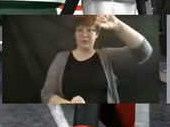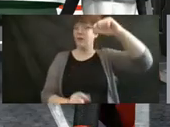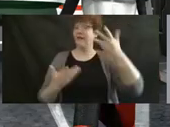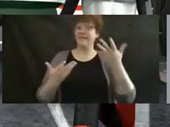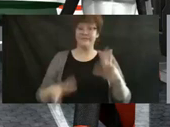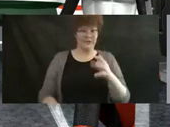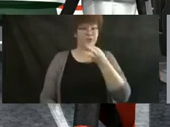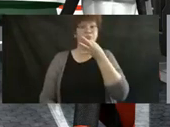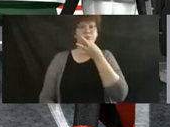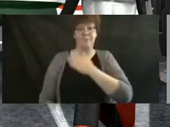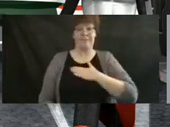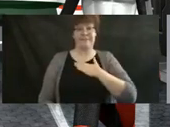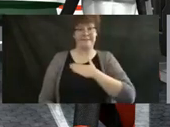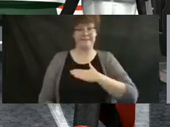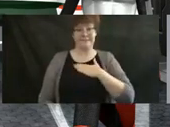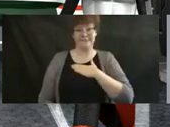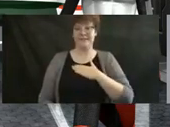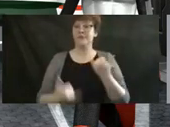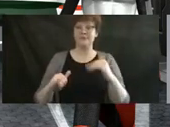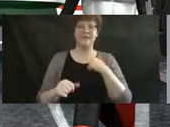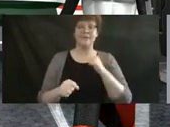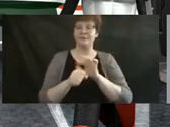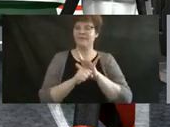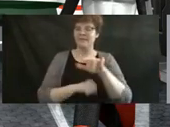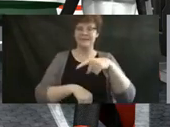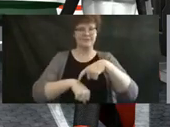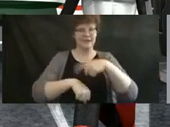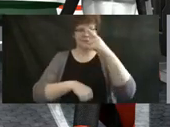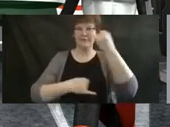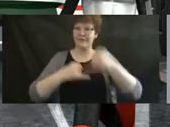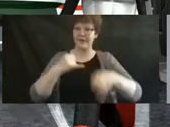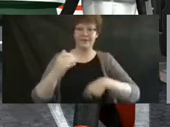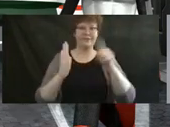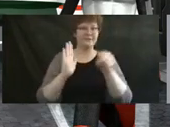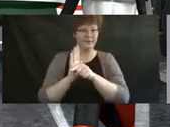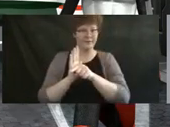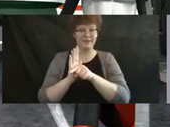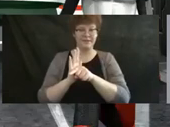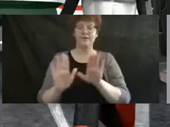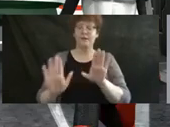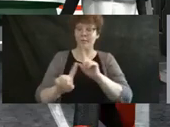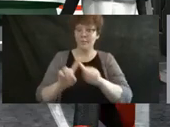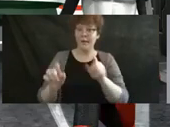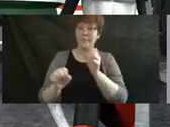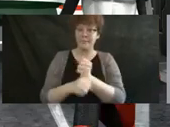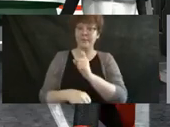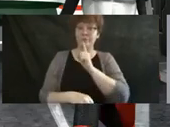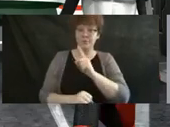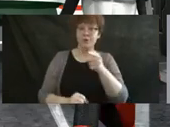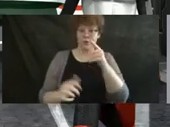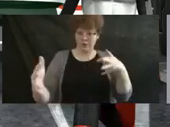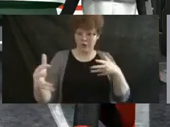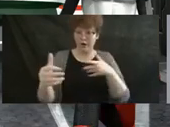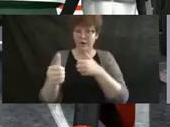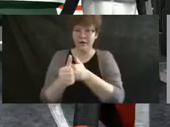And you'll still have plenty of time to do the final assignment. And just make sure that you're current on the lessons and that you do post everything